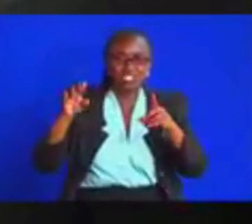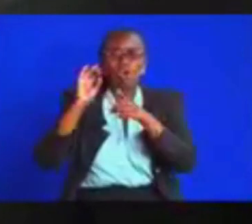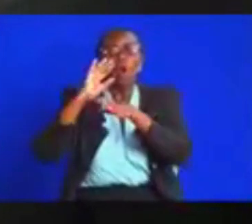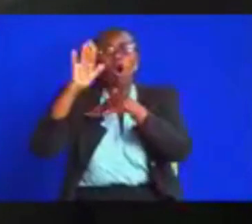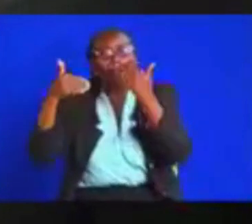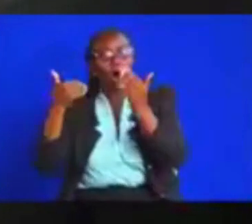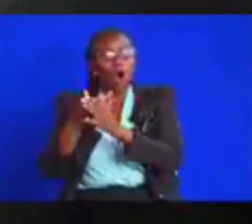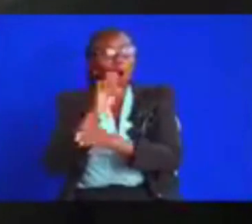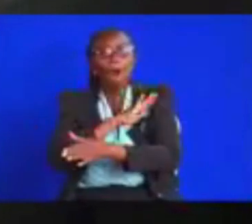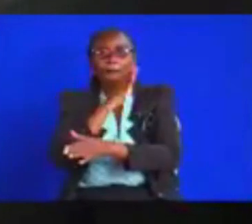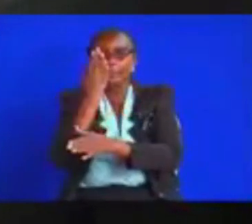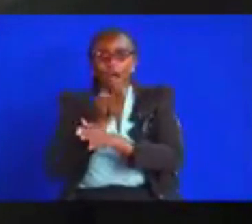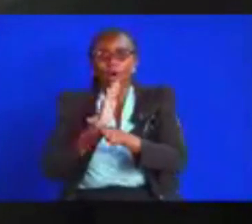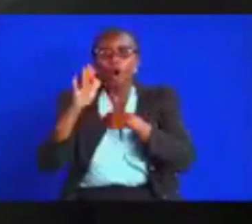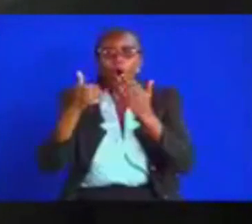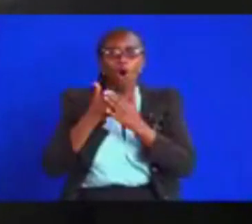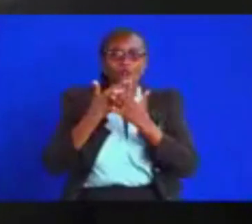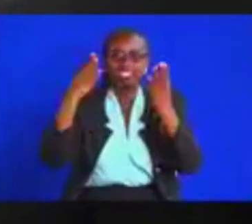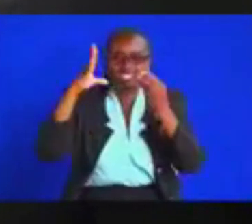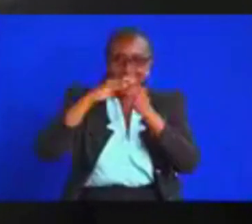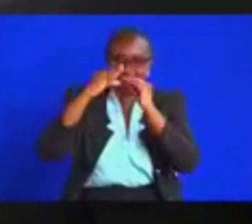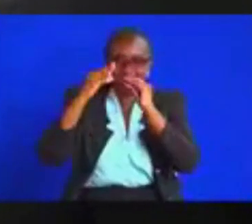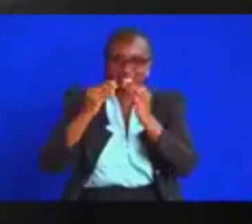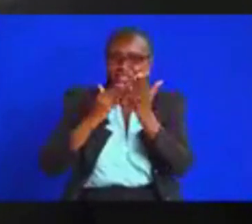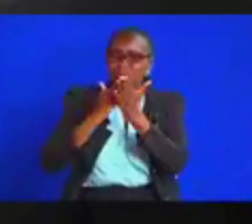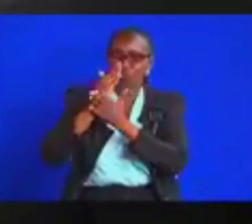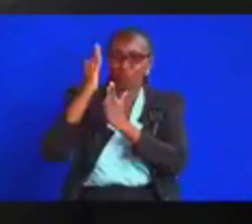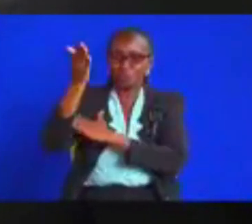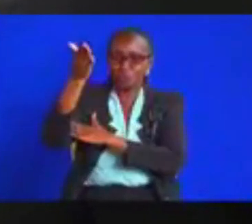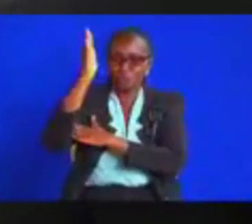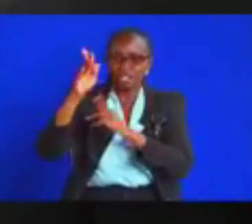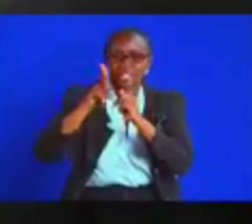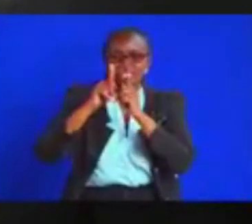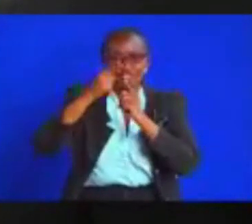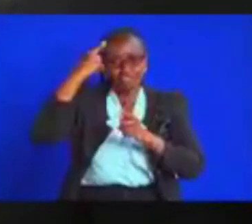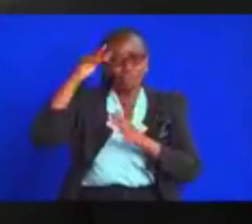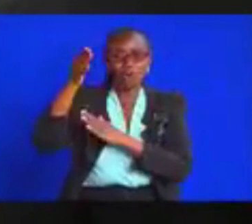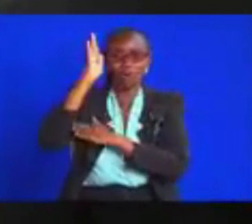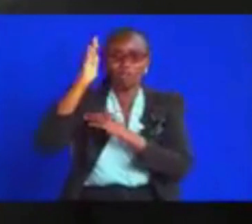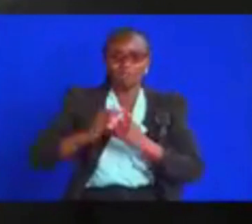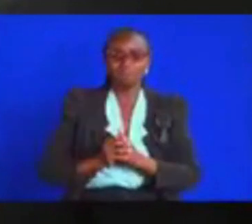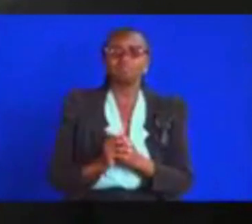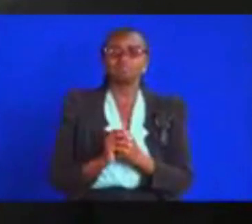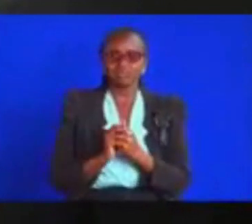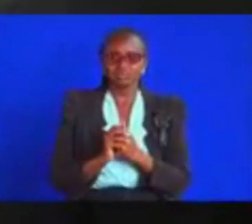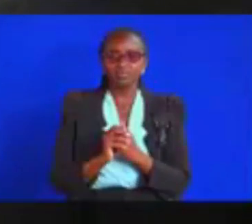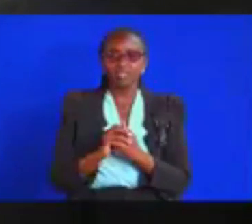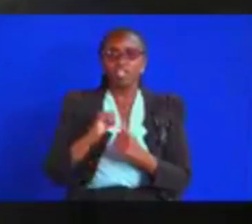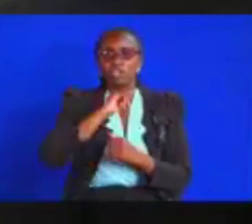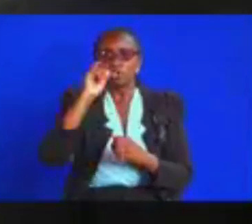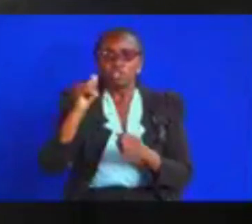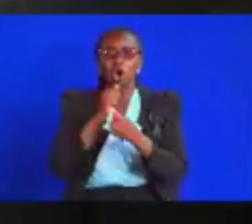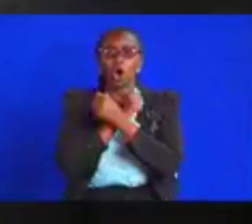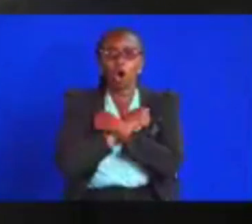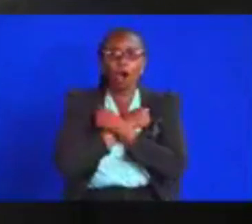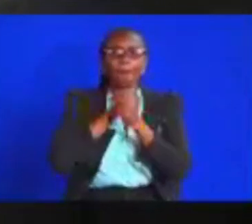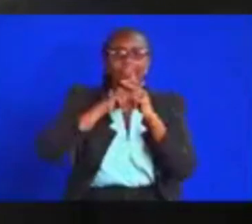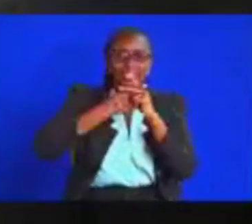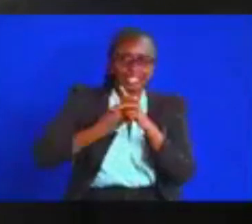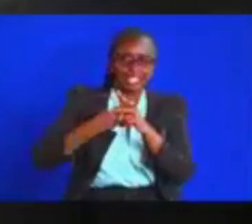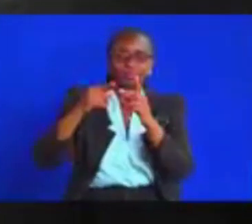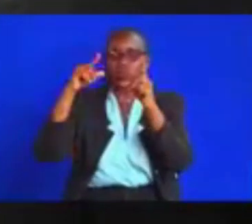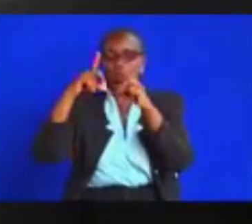powers. All things were created by him and for him. Watch this. John begins his gospel,